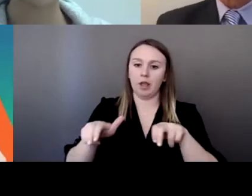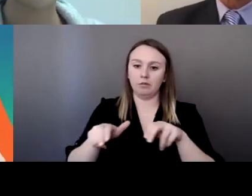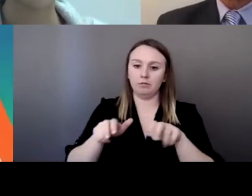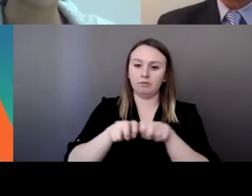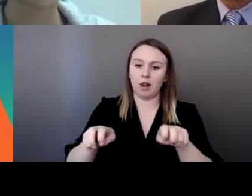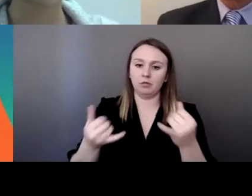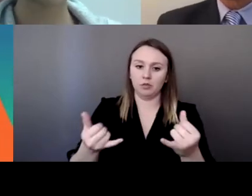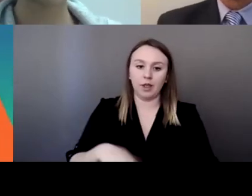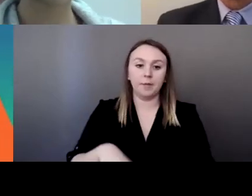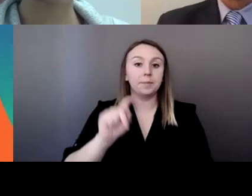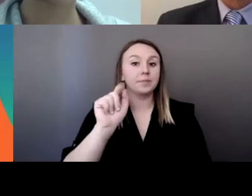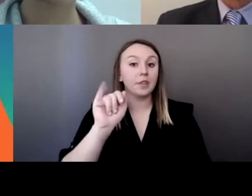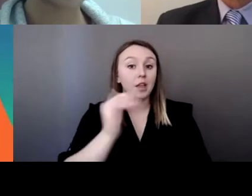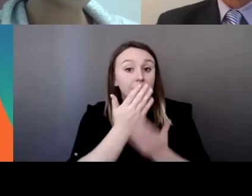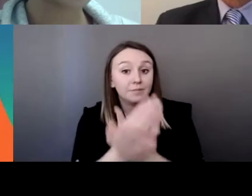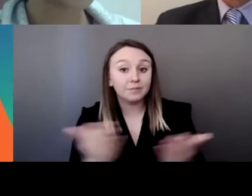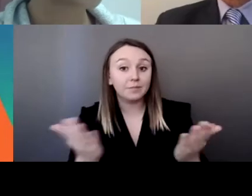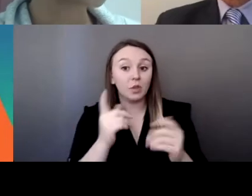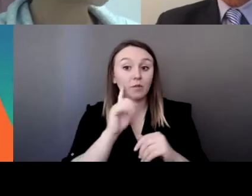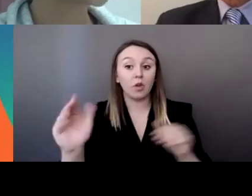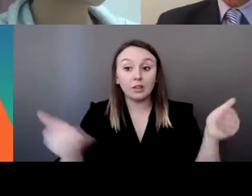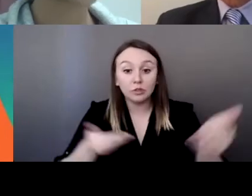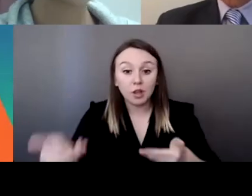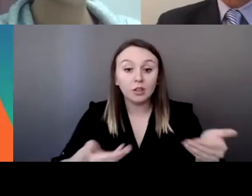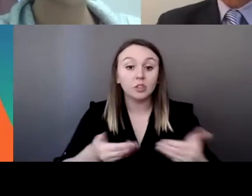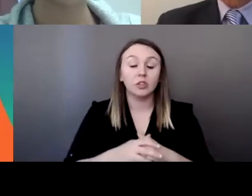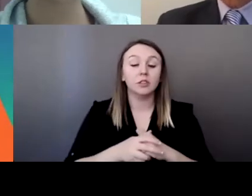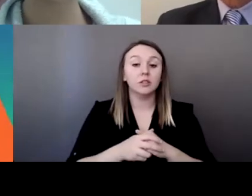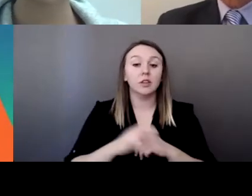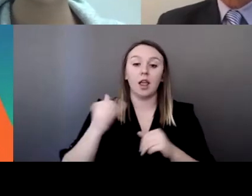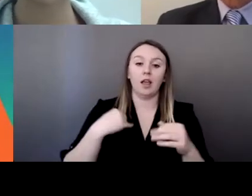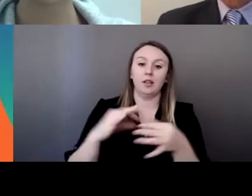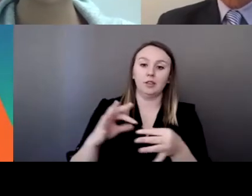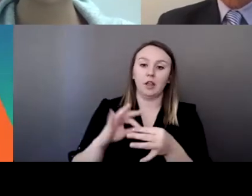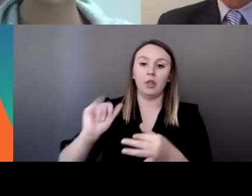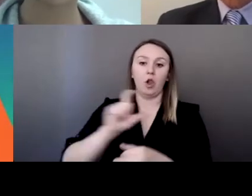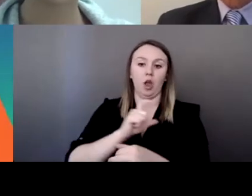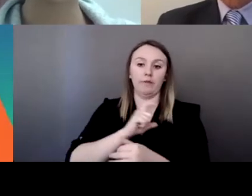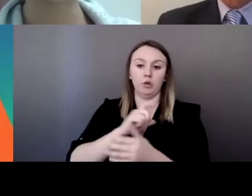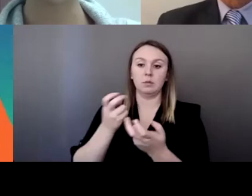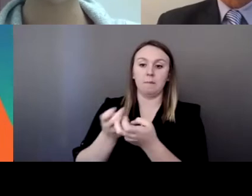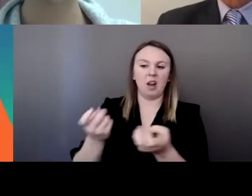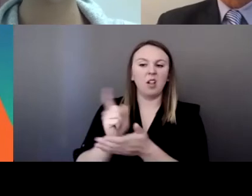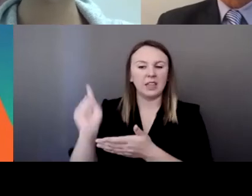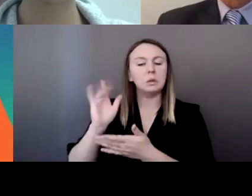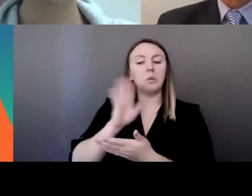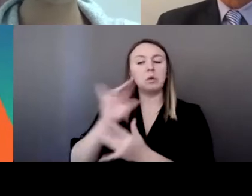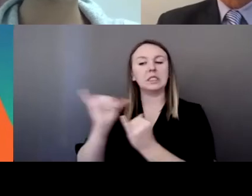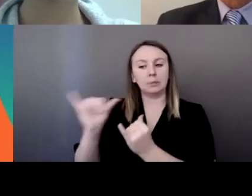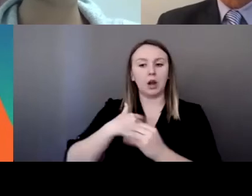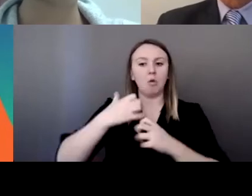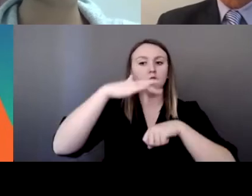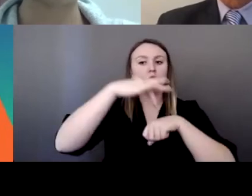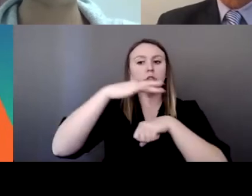you all for your introductions. Much like I navigated through the law enforcement panel last week, I kind of want to touch on a couple of high points, like